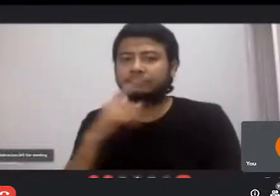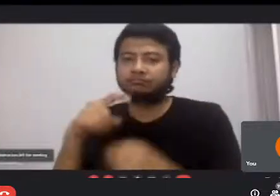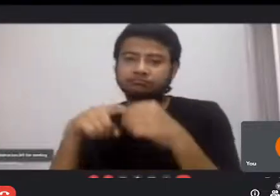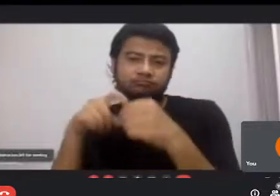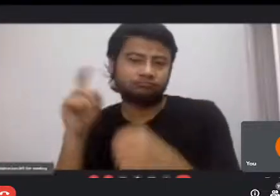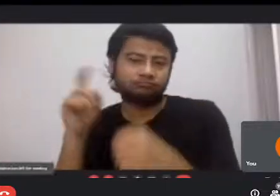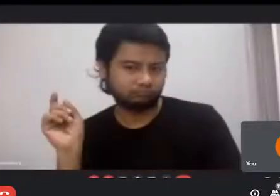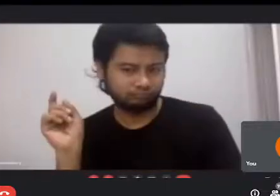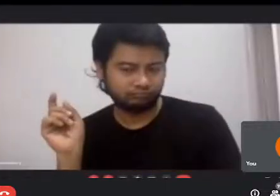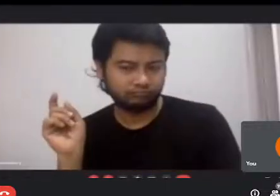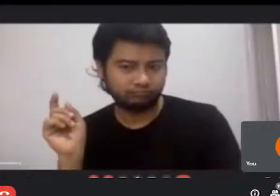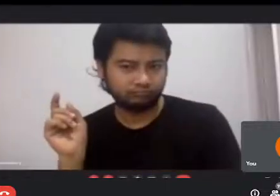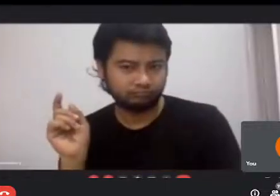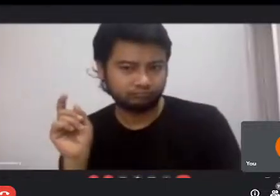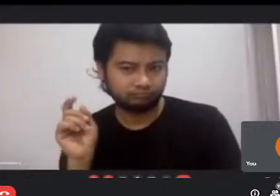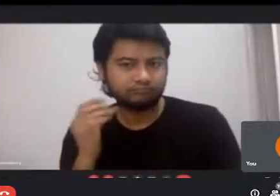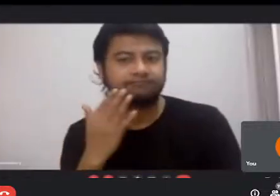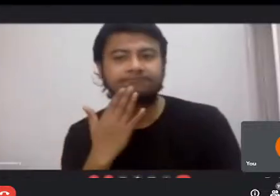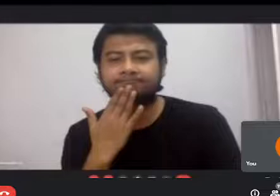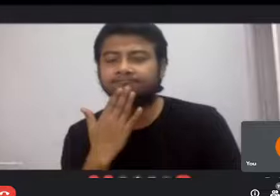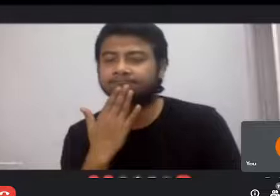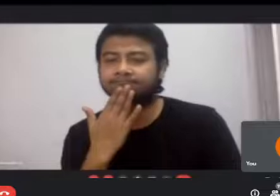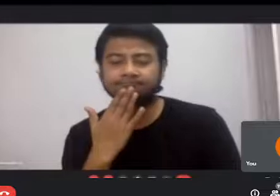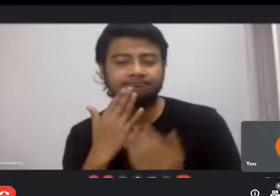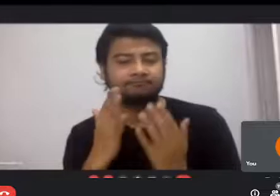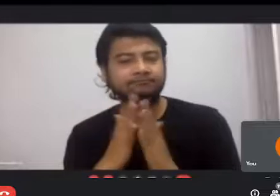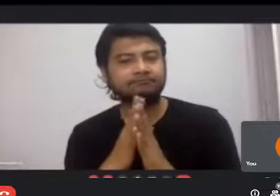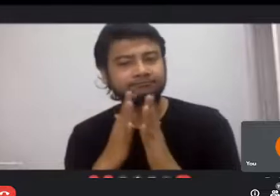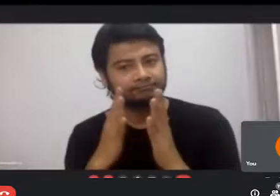much, and it was a pleasure to be with everyone.